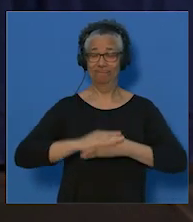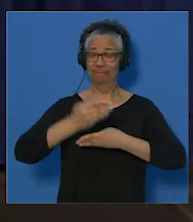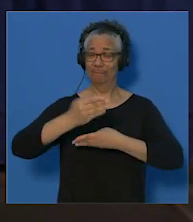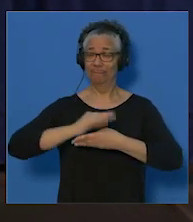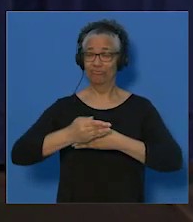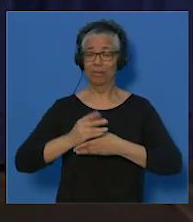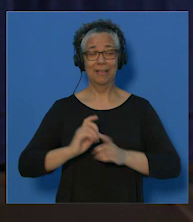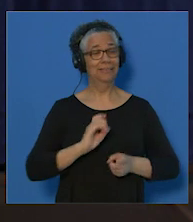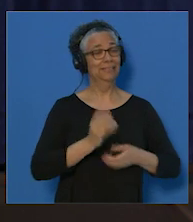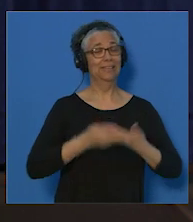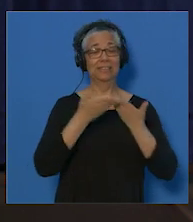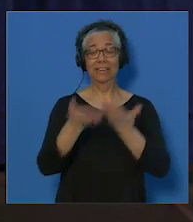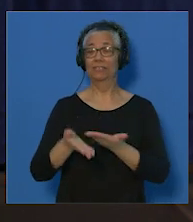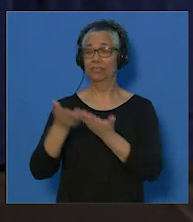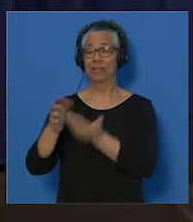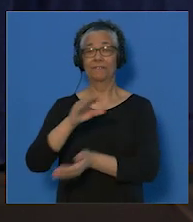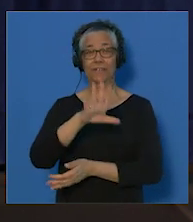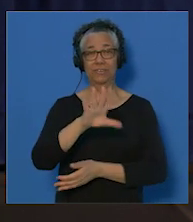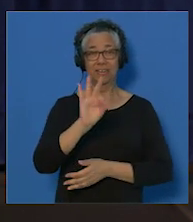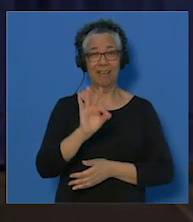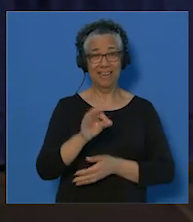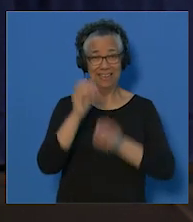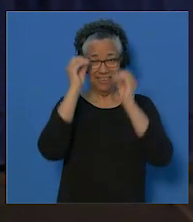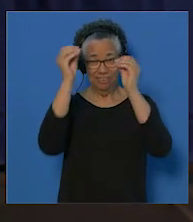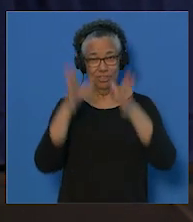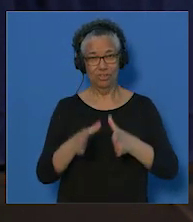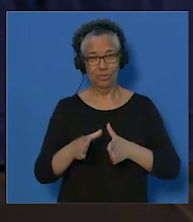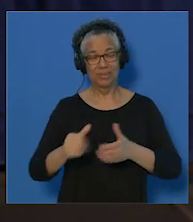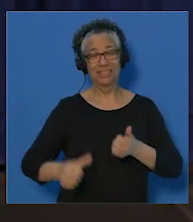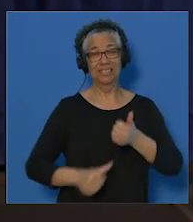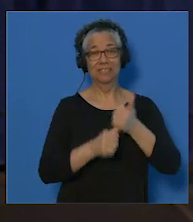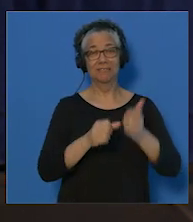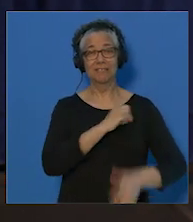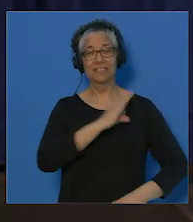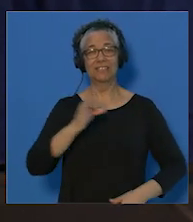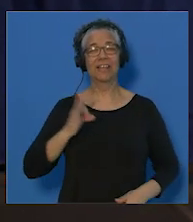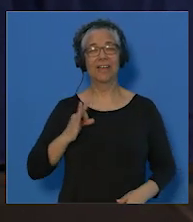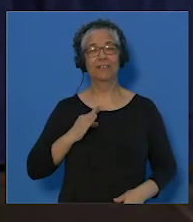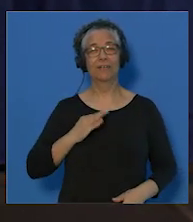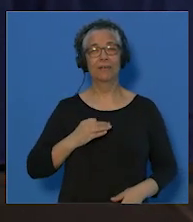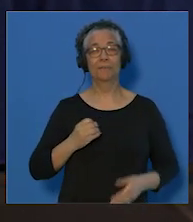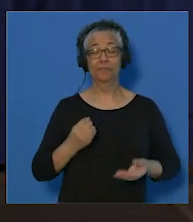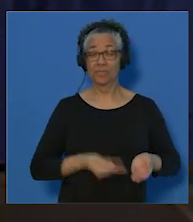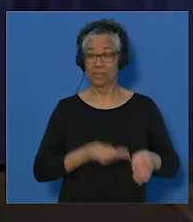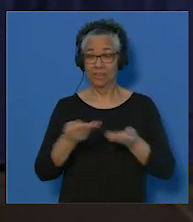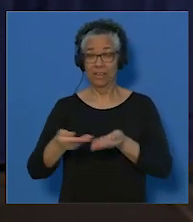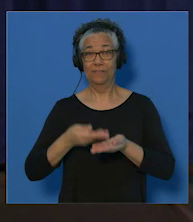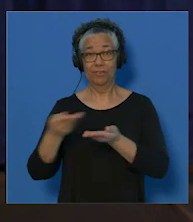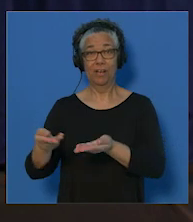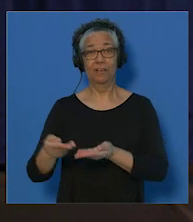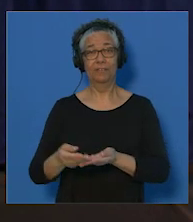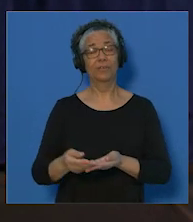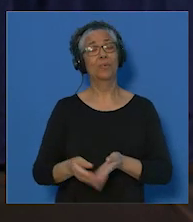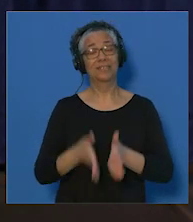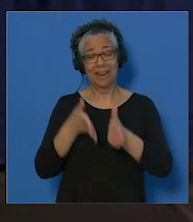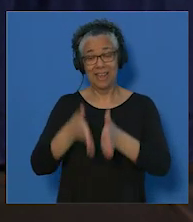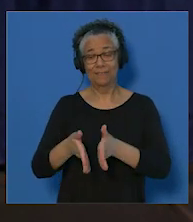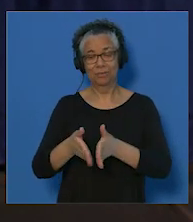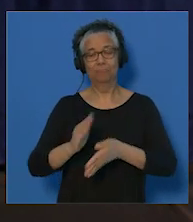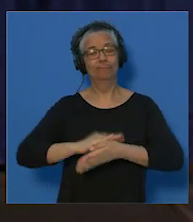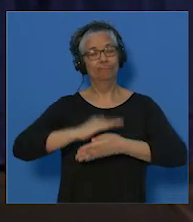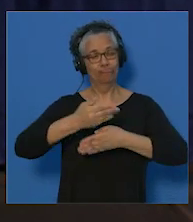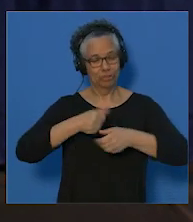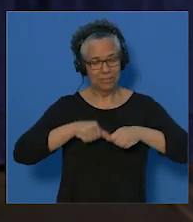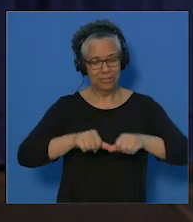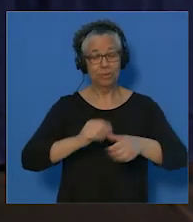59 teachers with the assistance of the staff of the Ministry of Public Works. The delivery of the remaining laptops will continue next week.